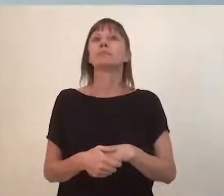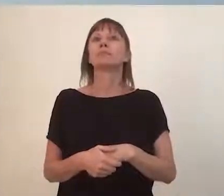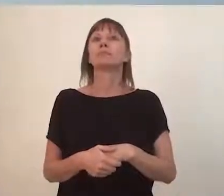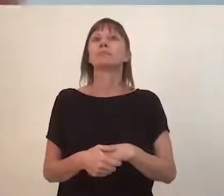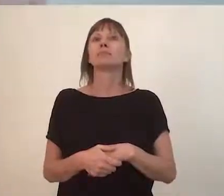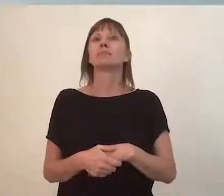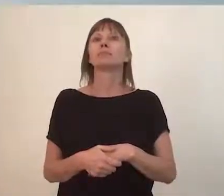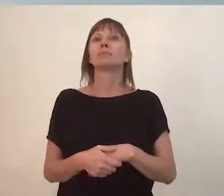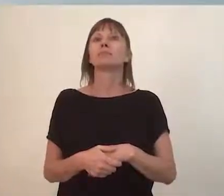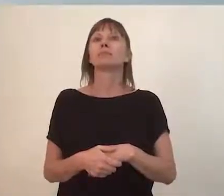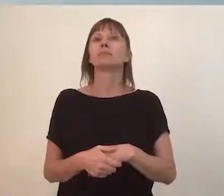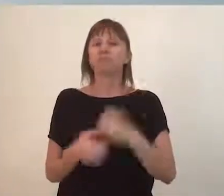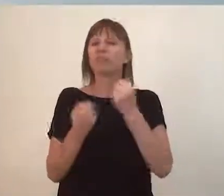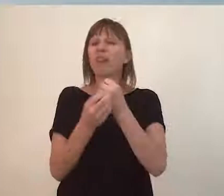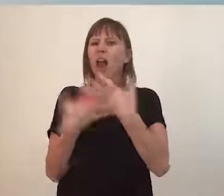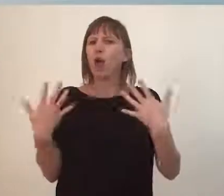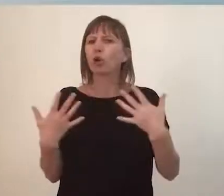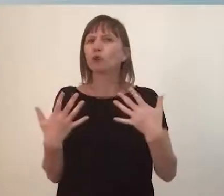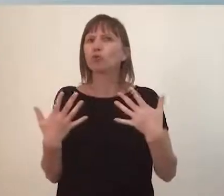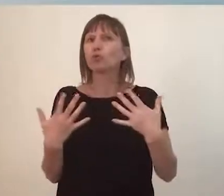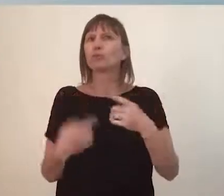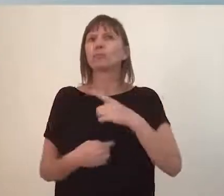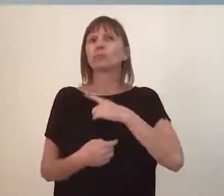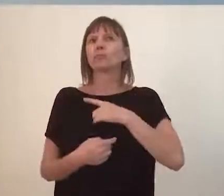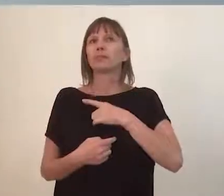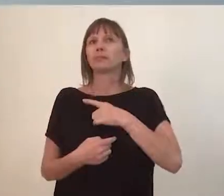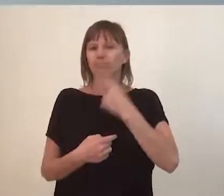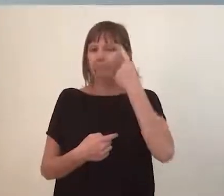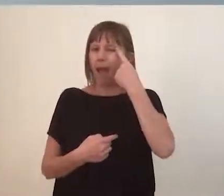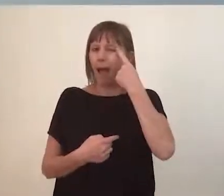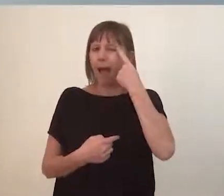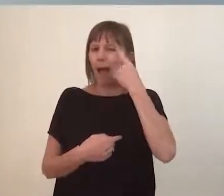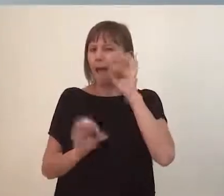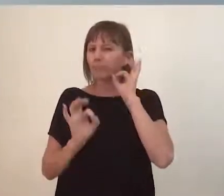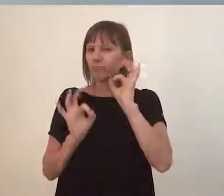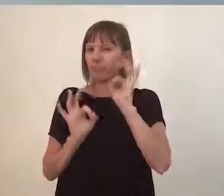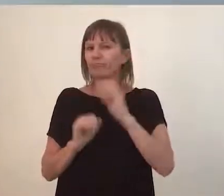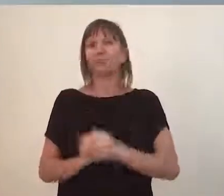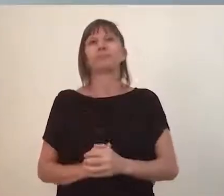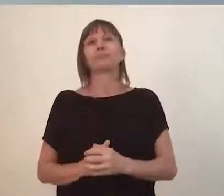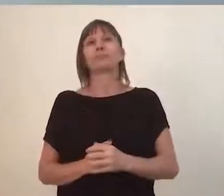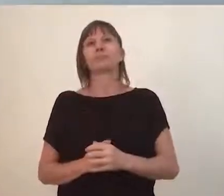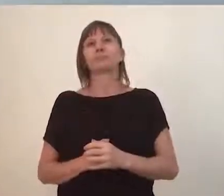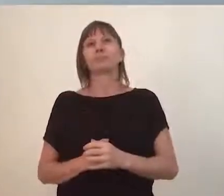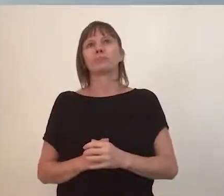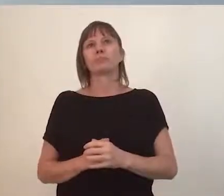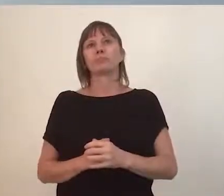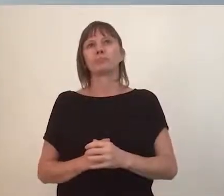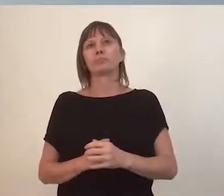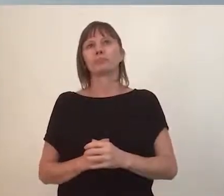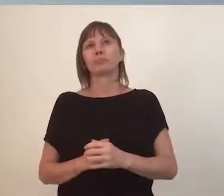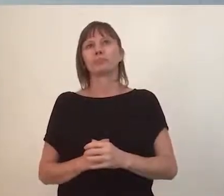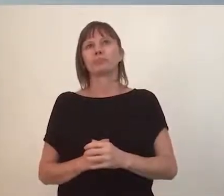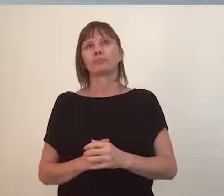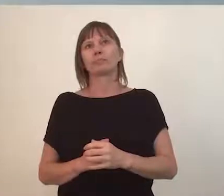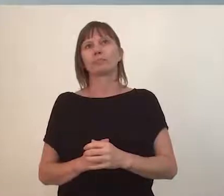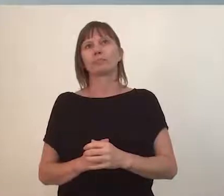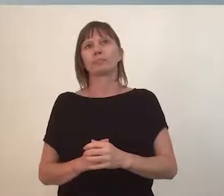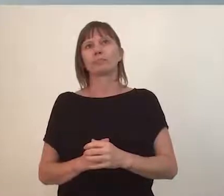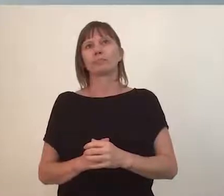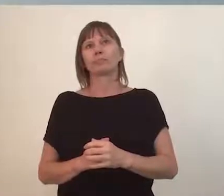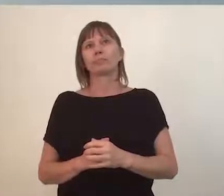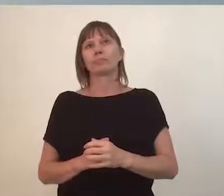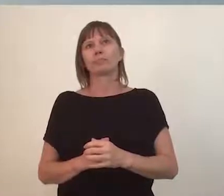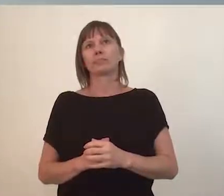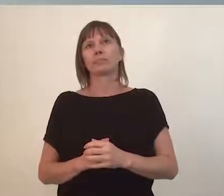primer in shade Eden. Just gonna really just put quite a lot on because this is an eye look. Okay, and so I'm just gonna put it literally